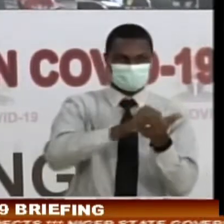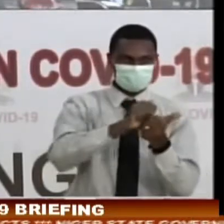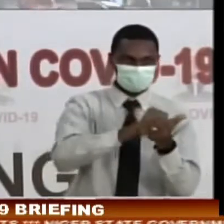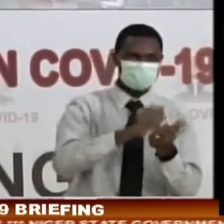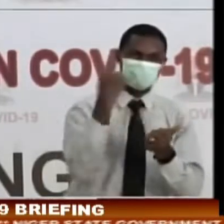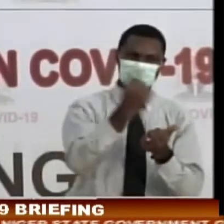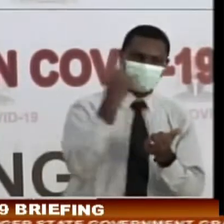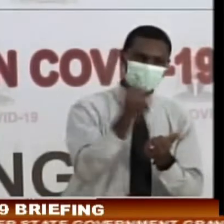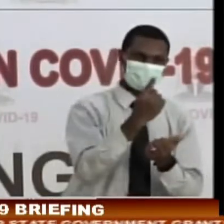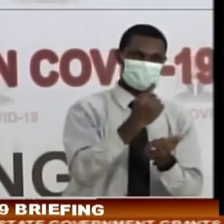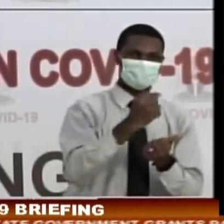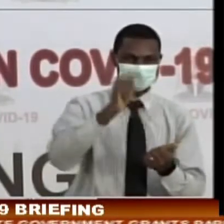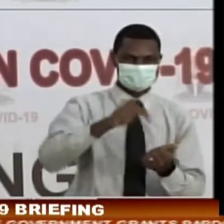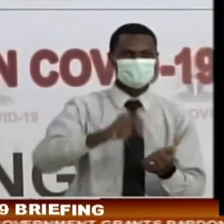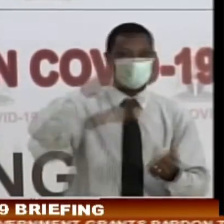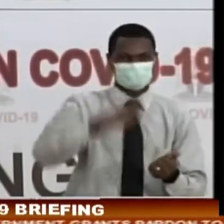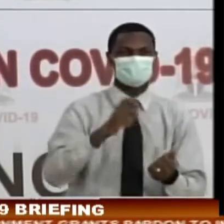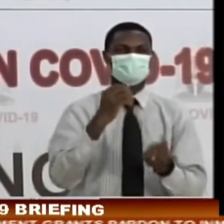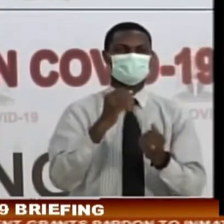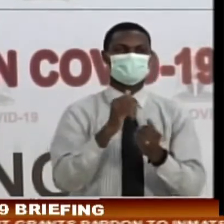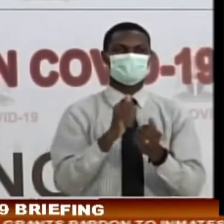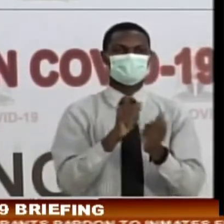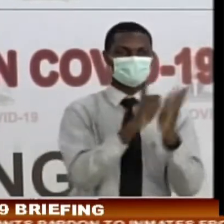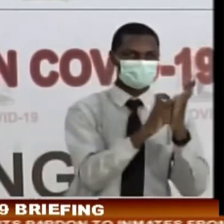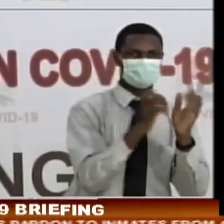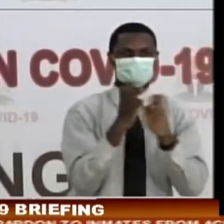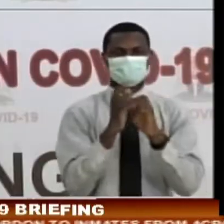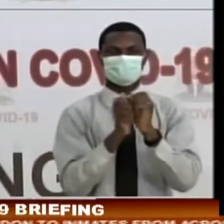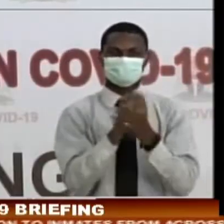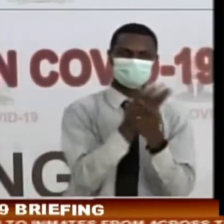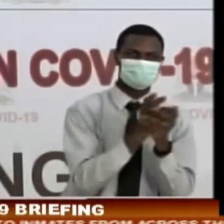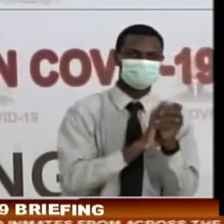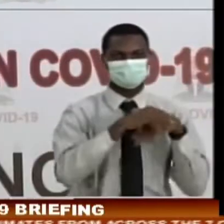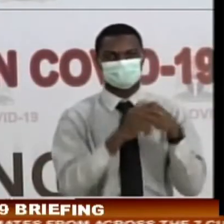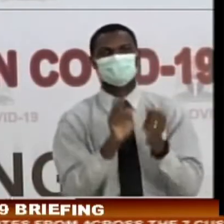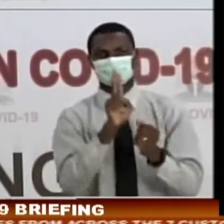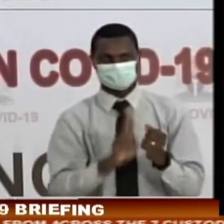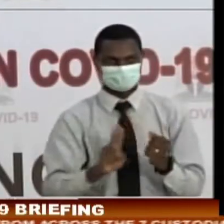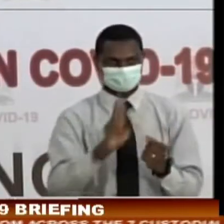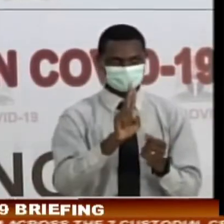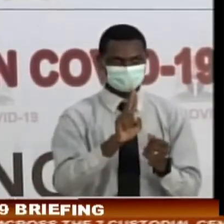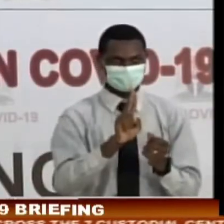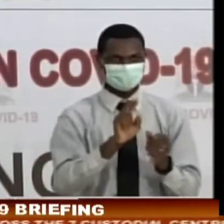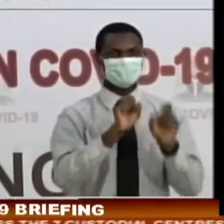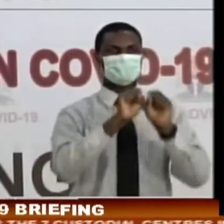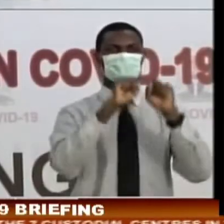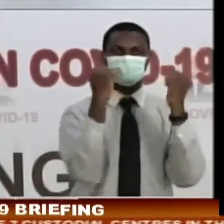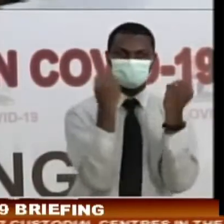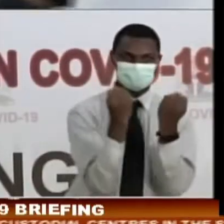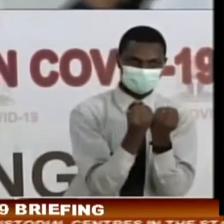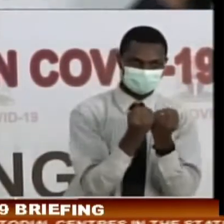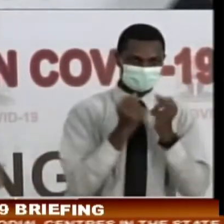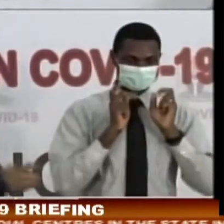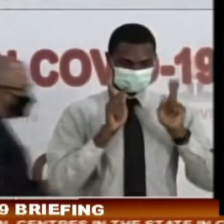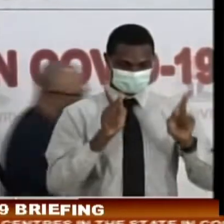as necessary use hand sanitizers maintain social or physical